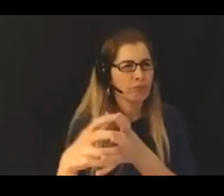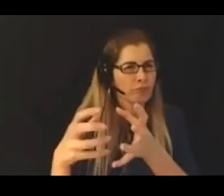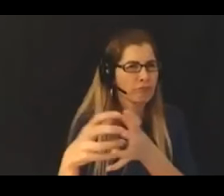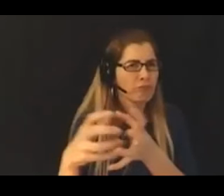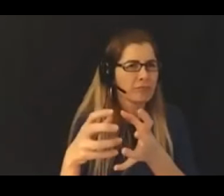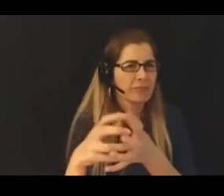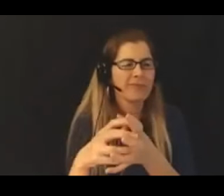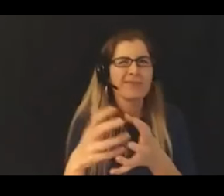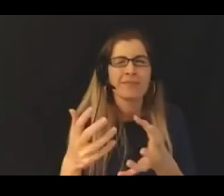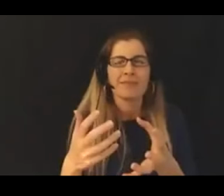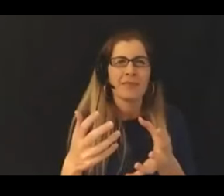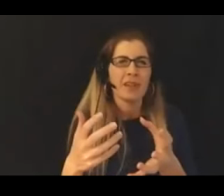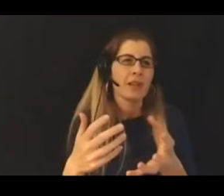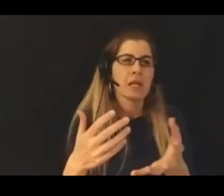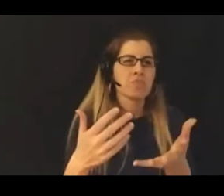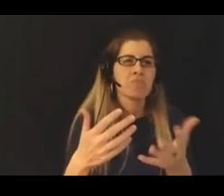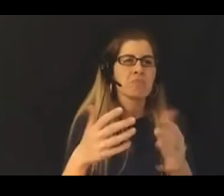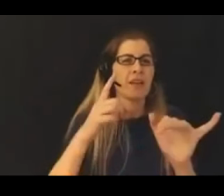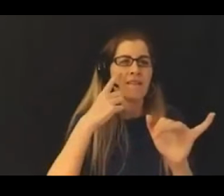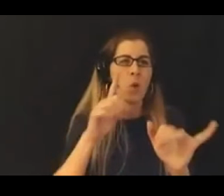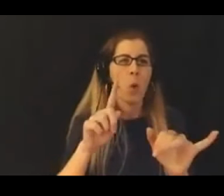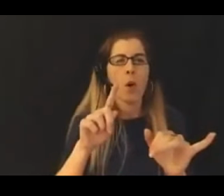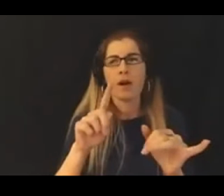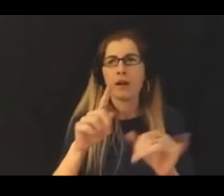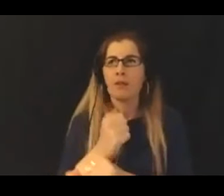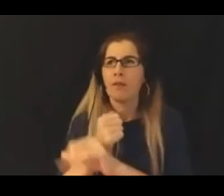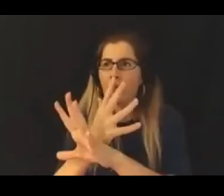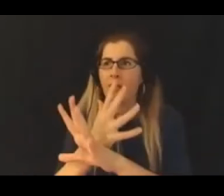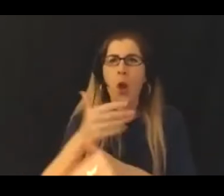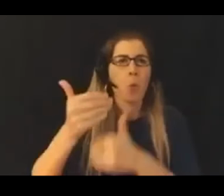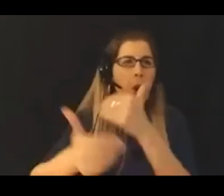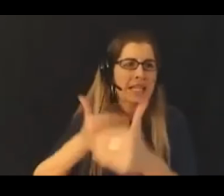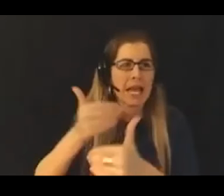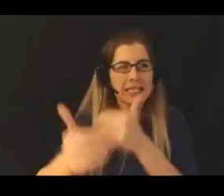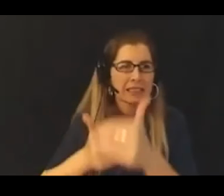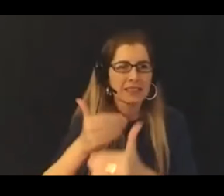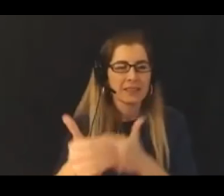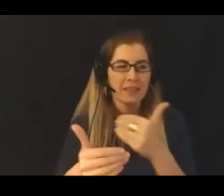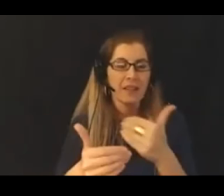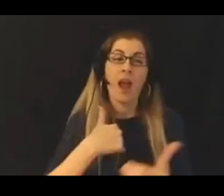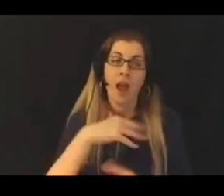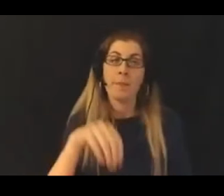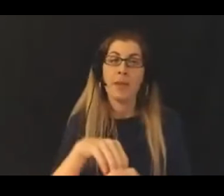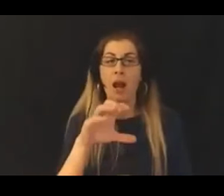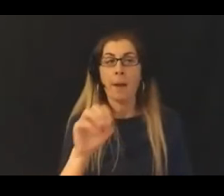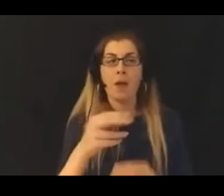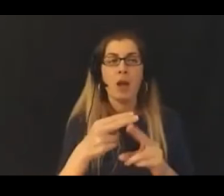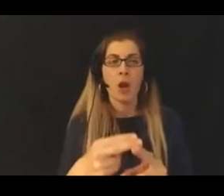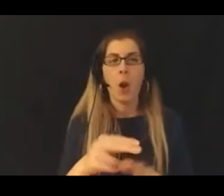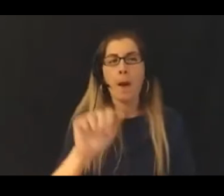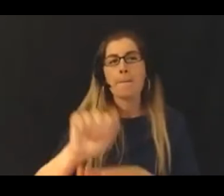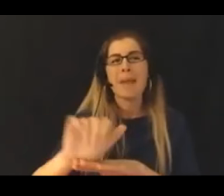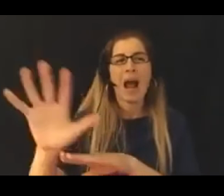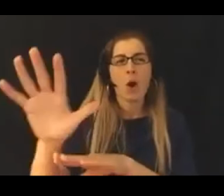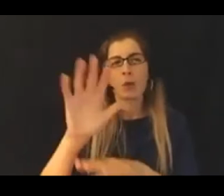kind of the long distance and in virtual processes. So I'm part of a company called Mountain Empire Performance